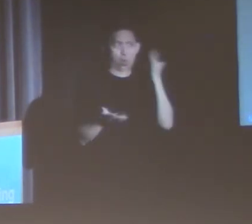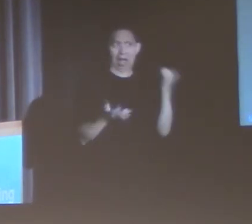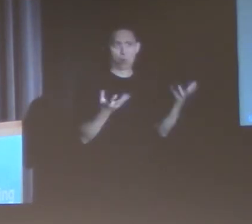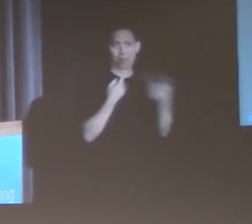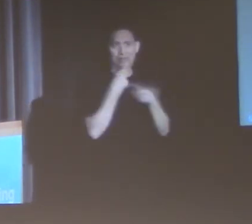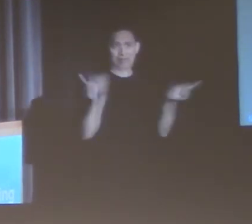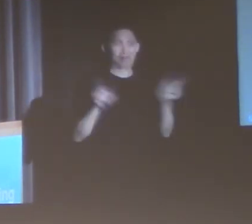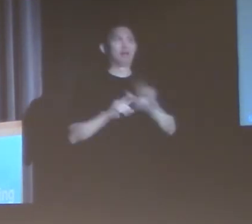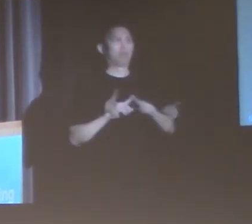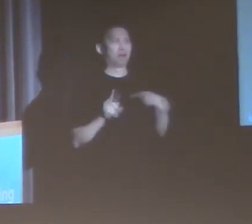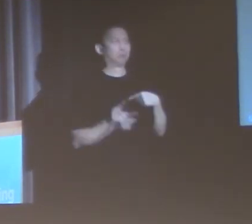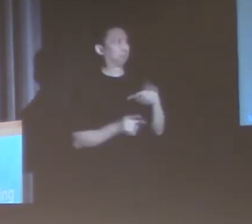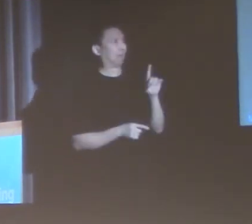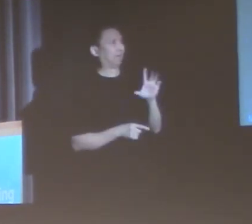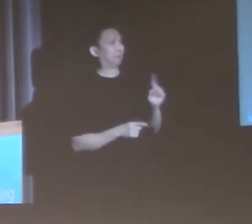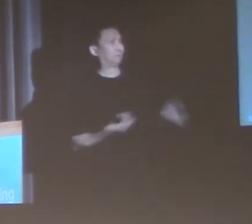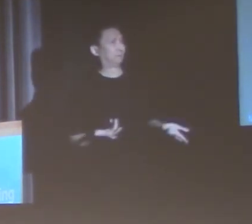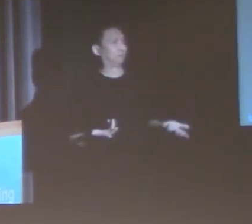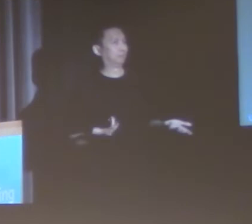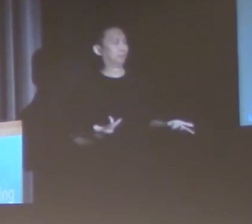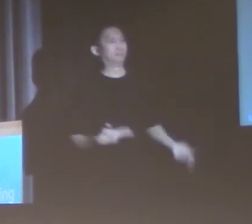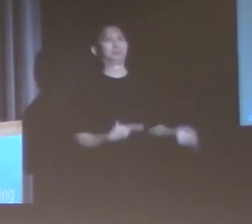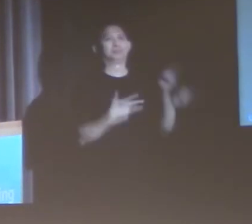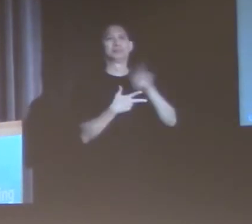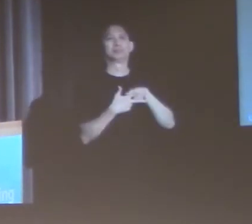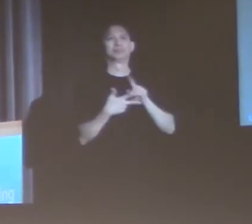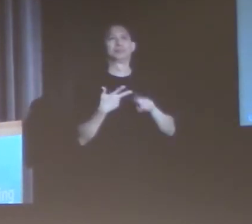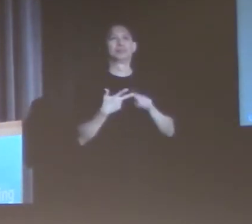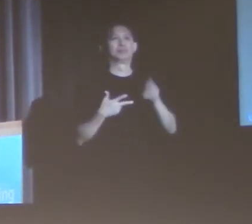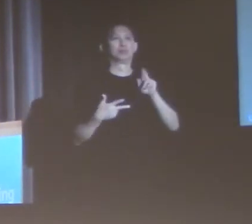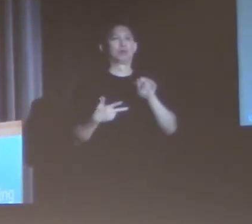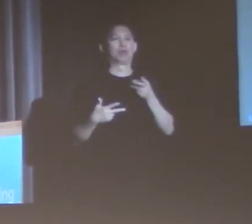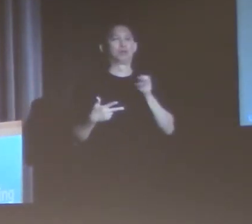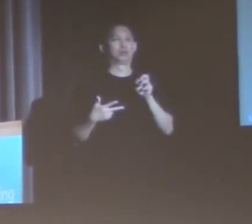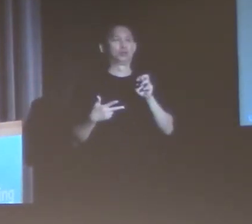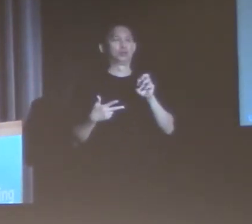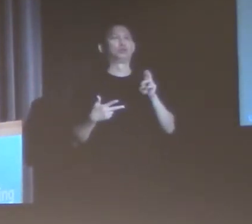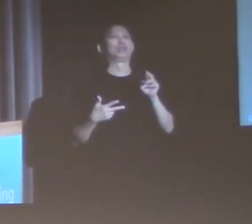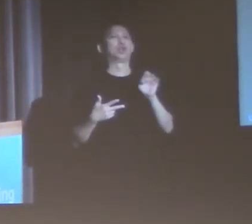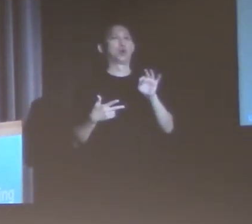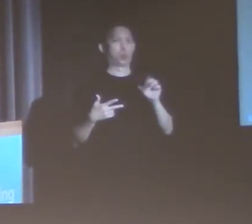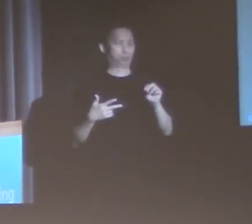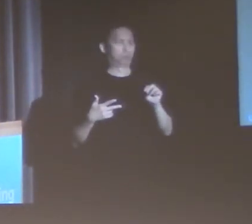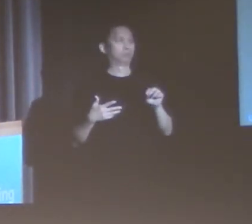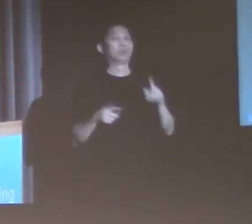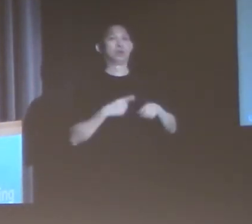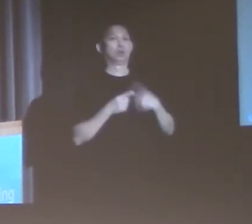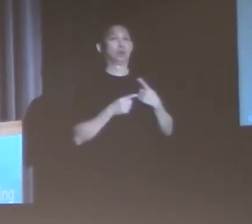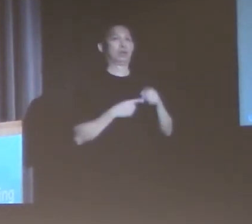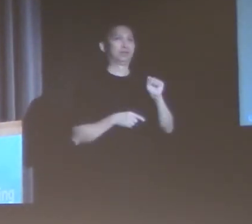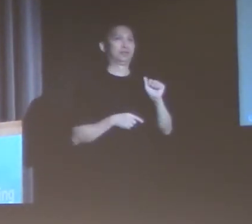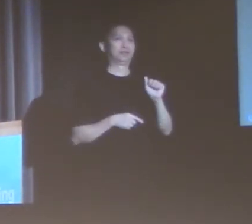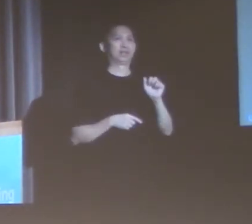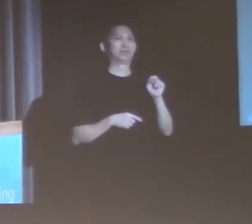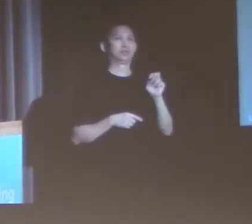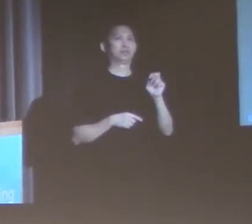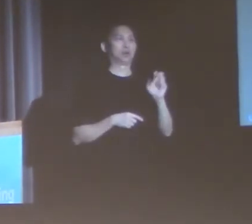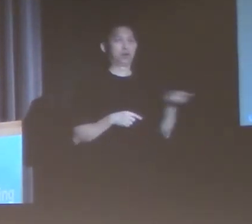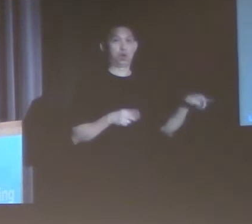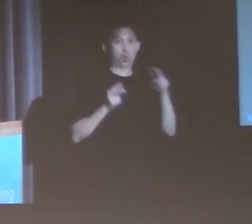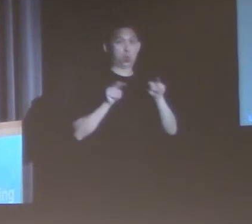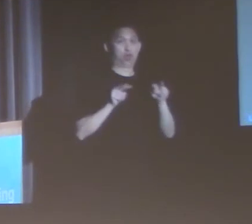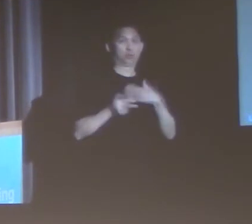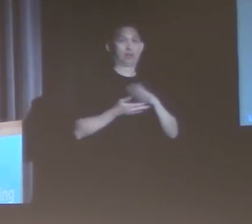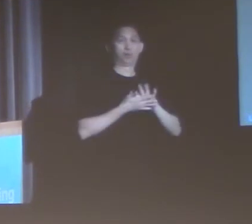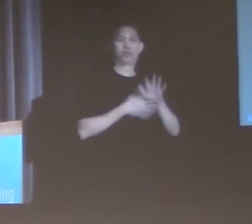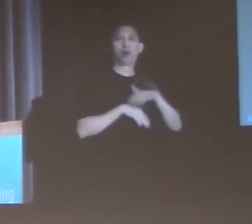In my case, you know, when Sansón watched my films on PBS, I realized this is how I get him to watch the movie without any censorship,